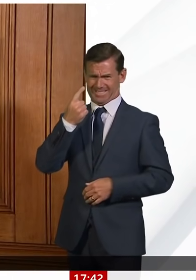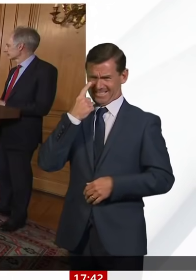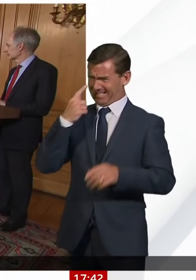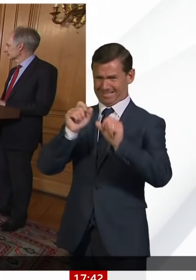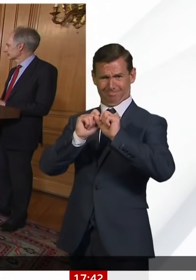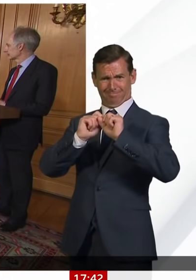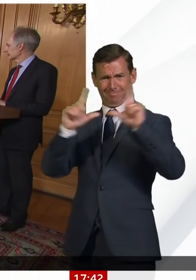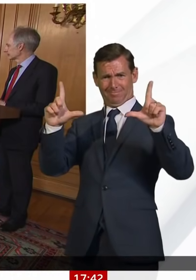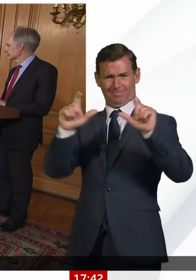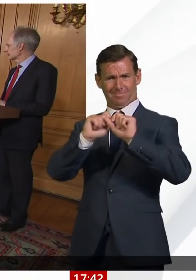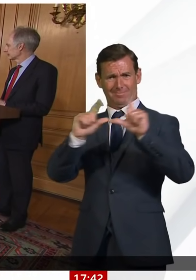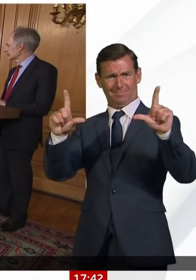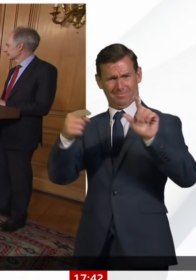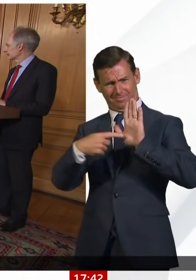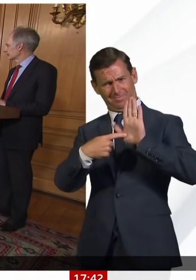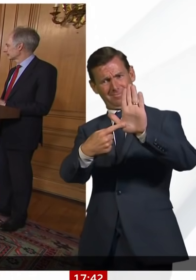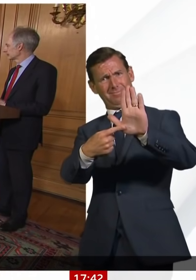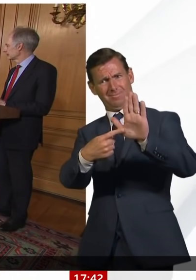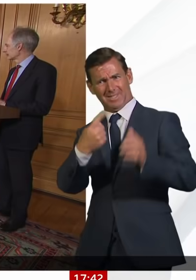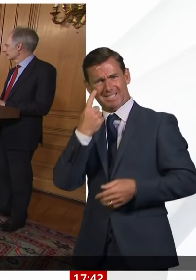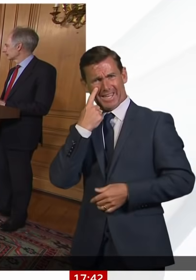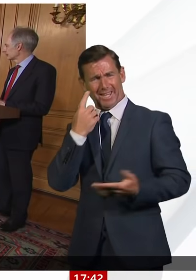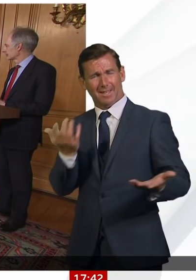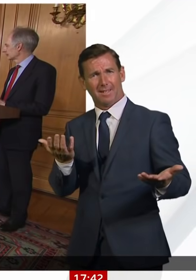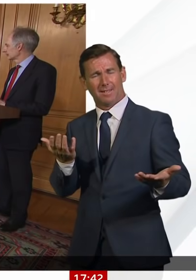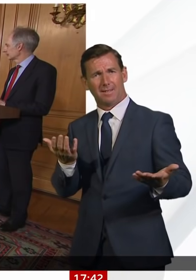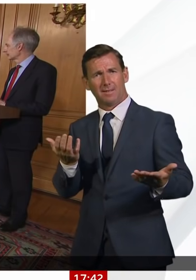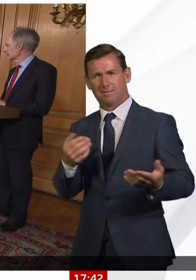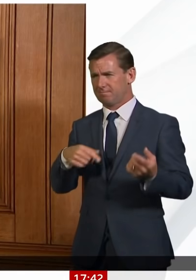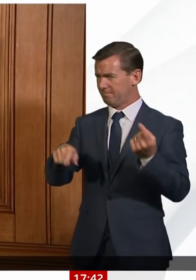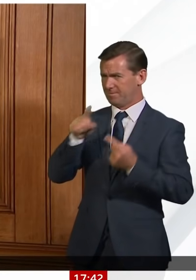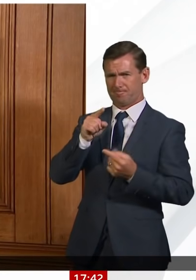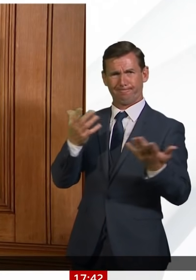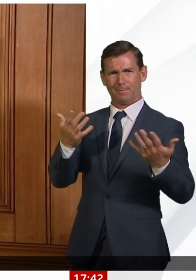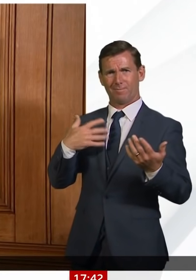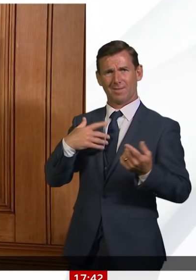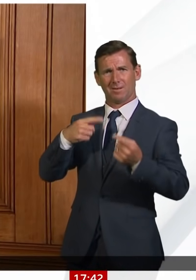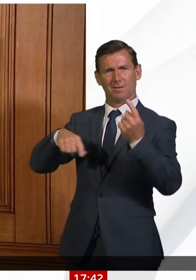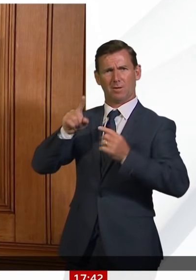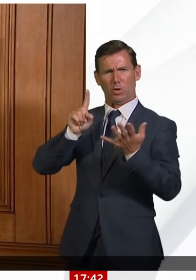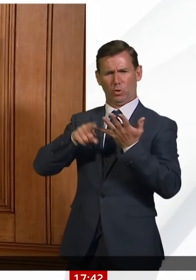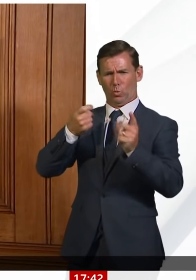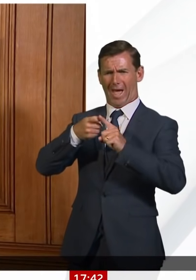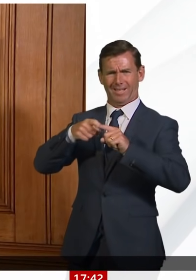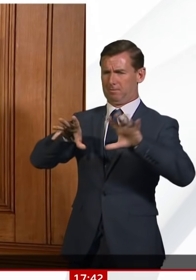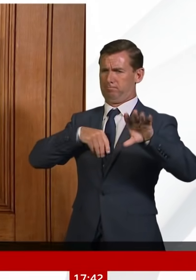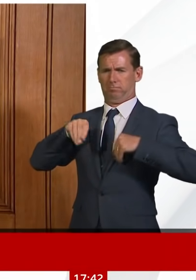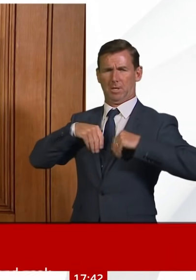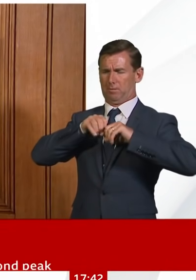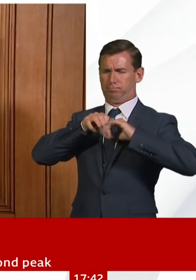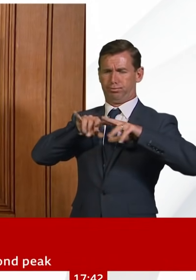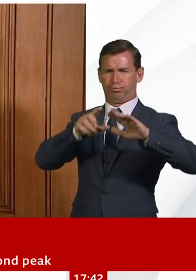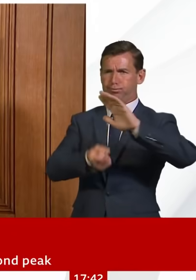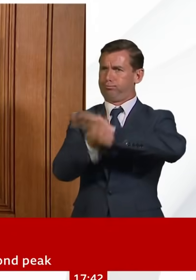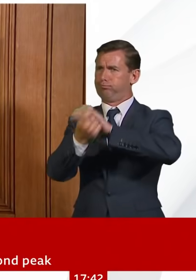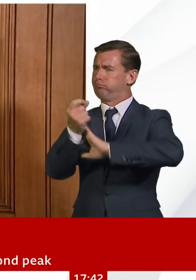I showed to you that there is widespread transmission in the UK. We are turning that down. It